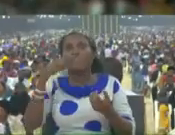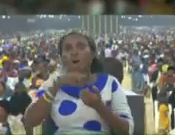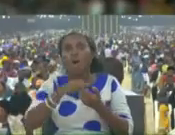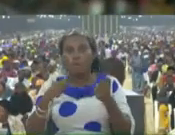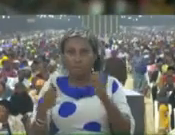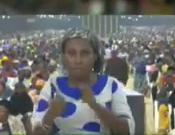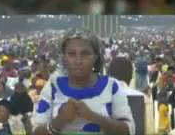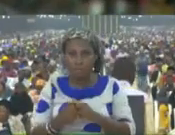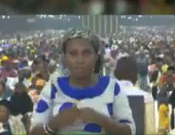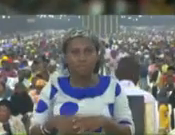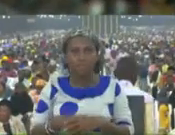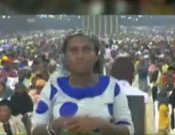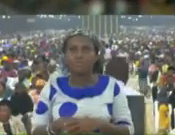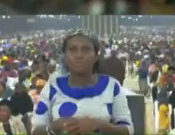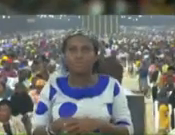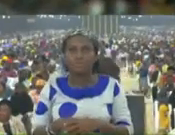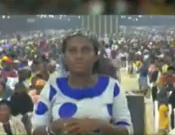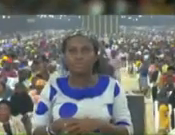Amen.